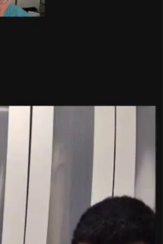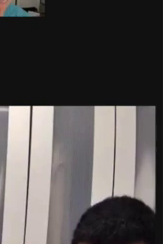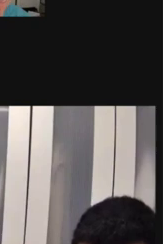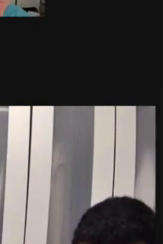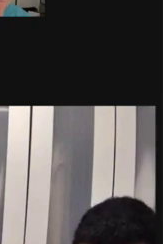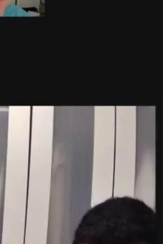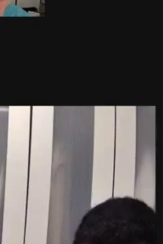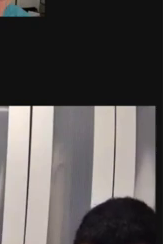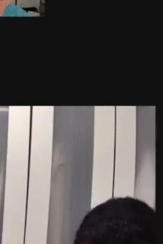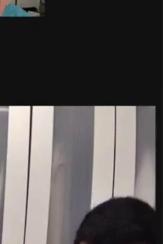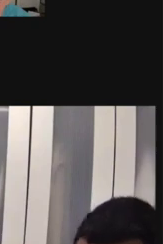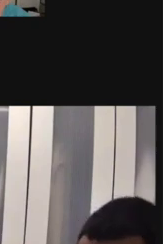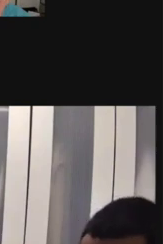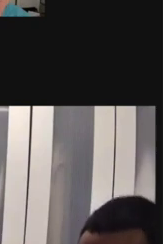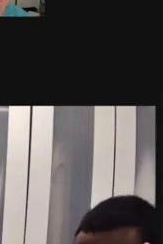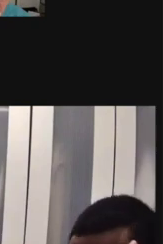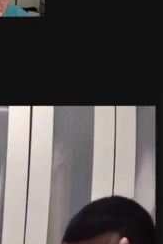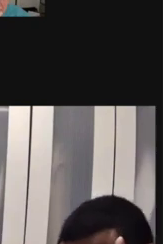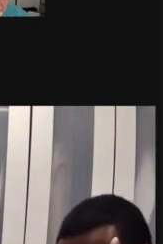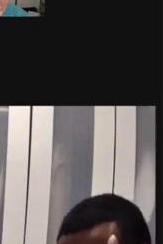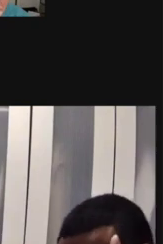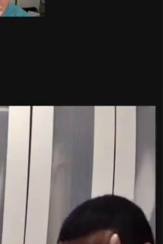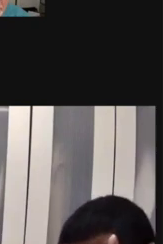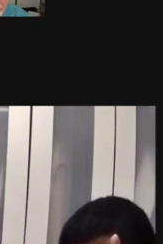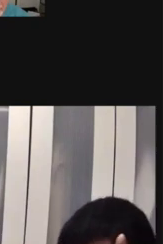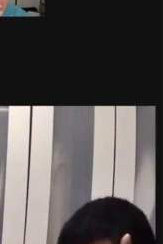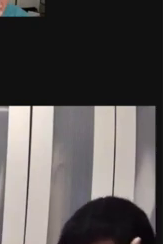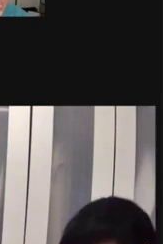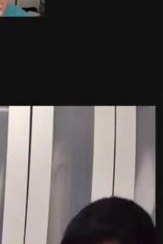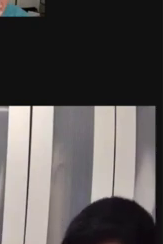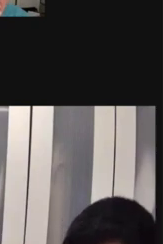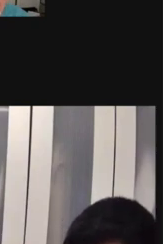the next morning. But, yeah, we stayed at a hotel.